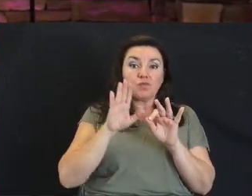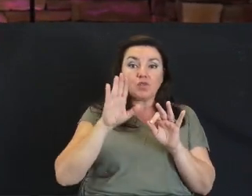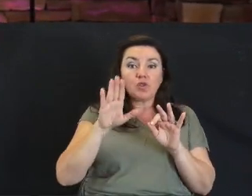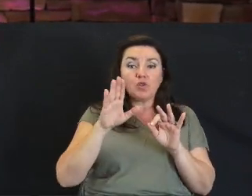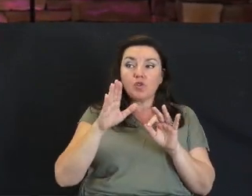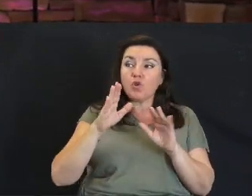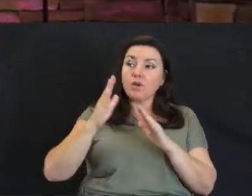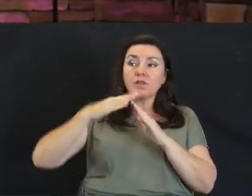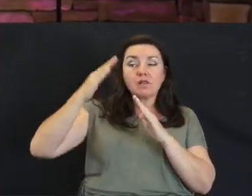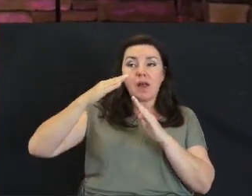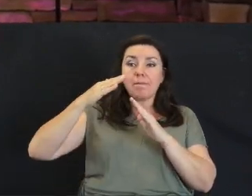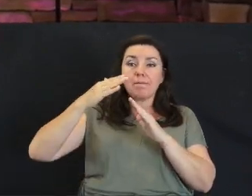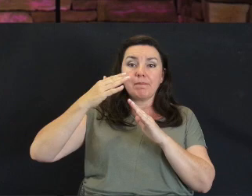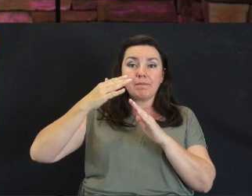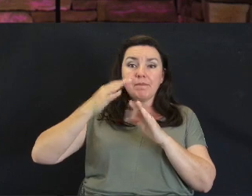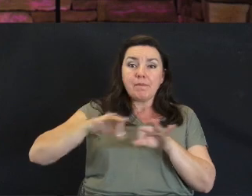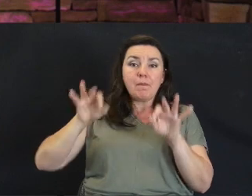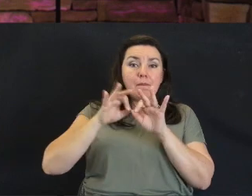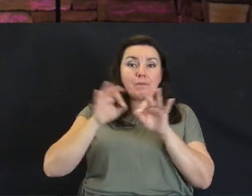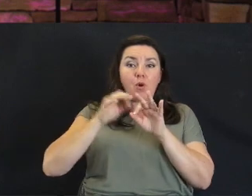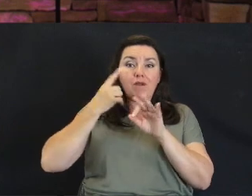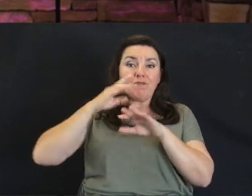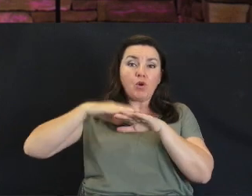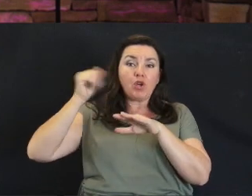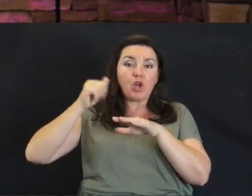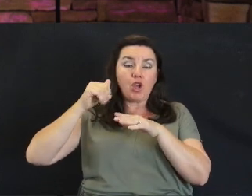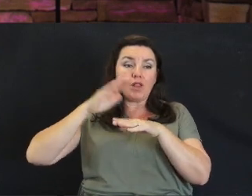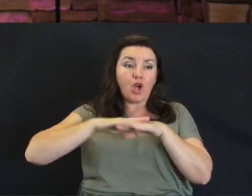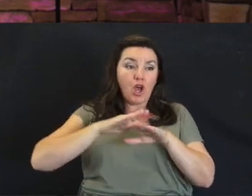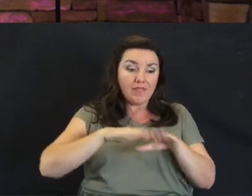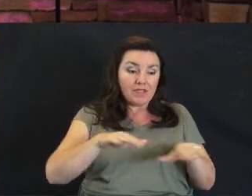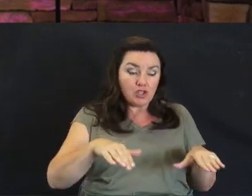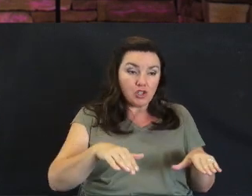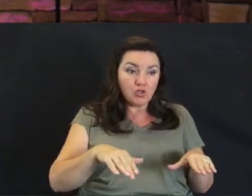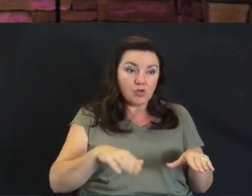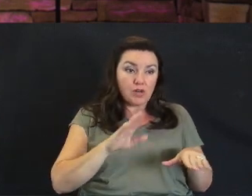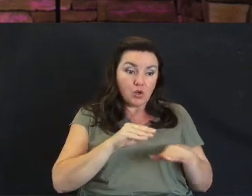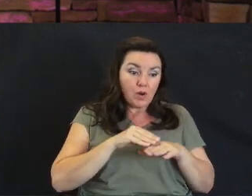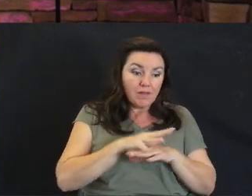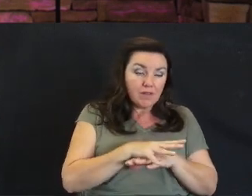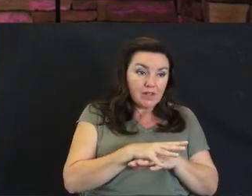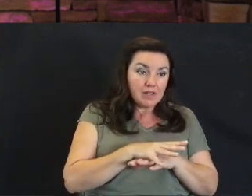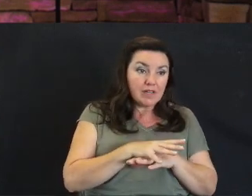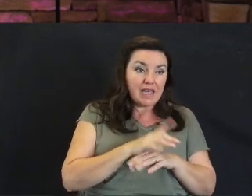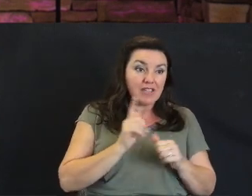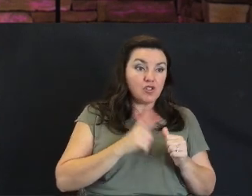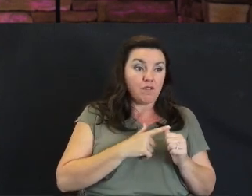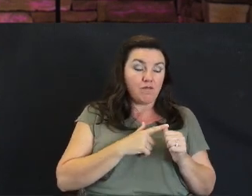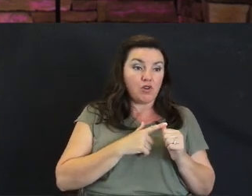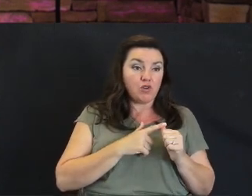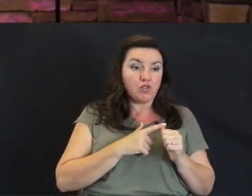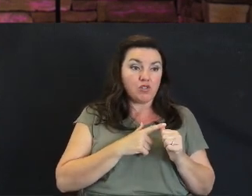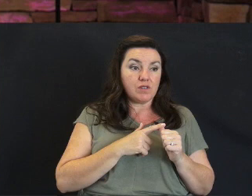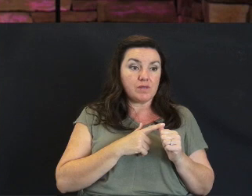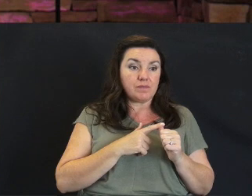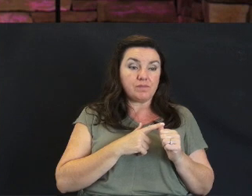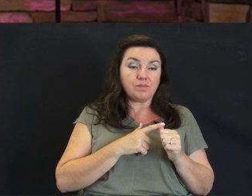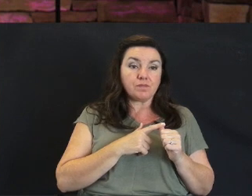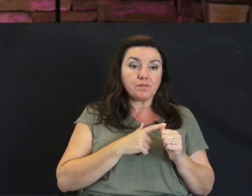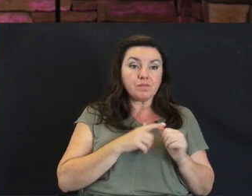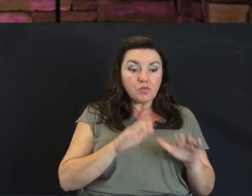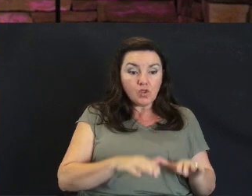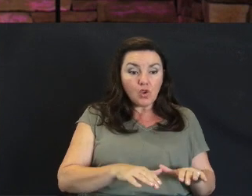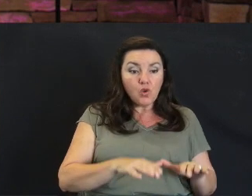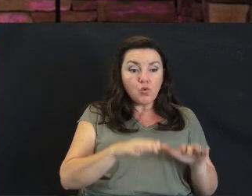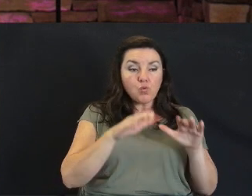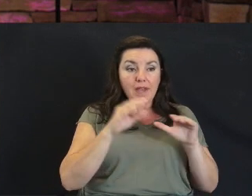highest calling For those children And those youth That you have influence over Your highest calling Your greatest priority Is to first and foremost Raise